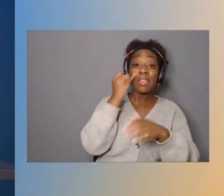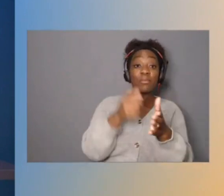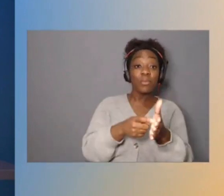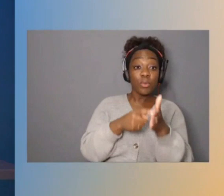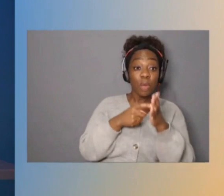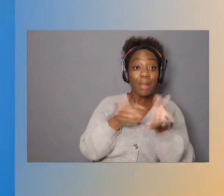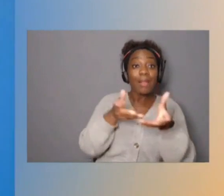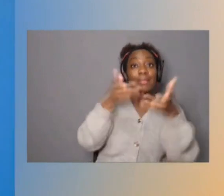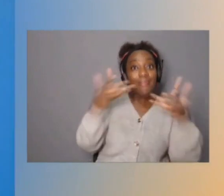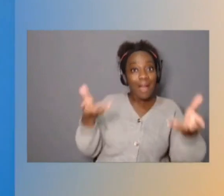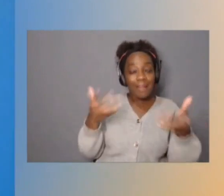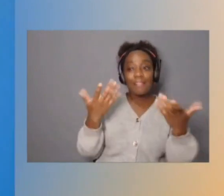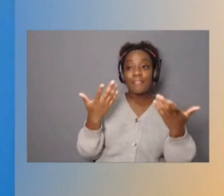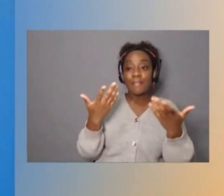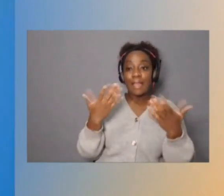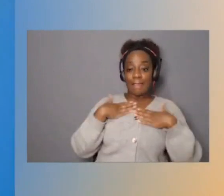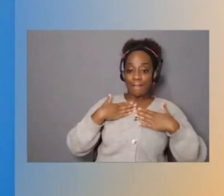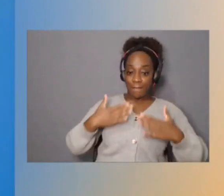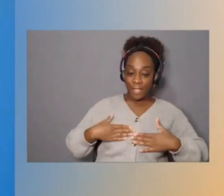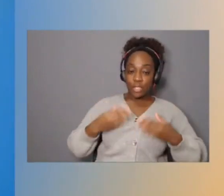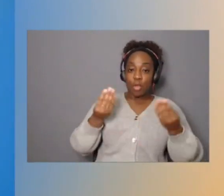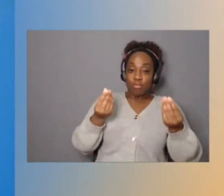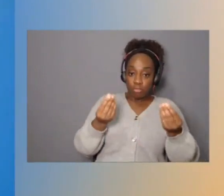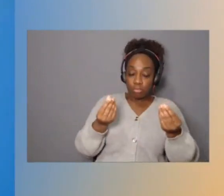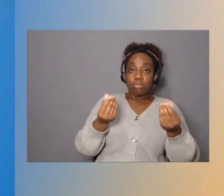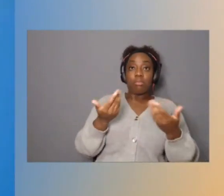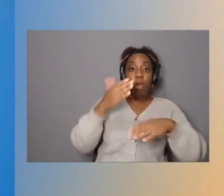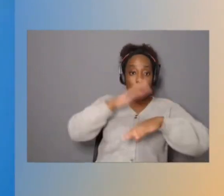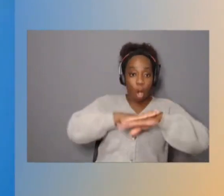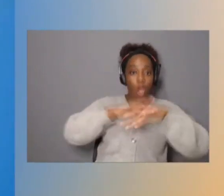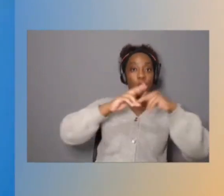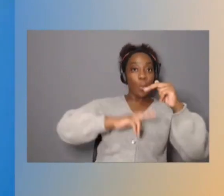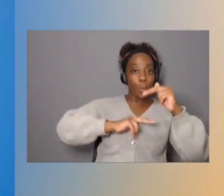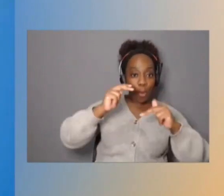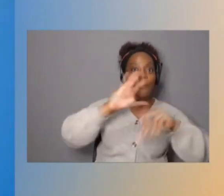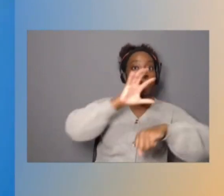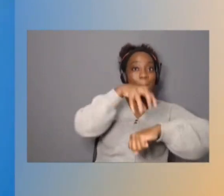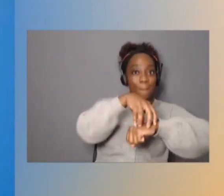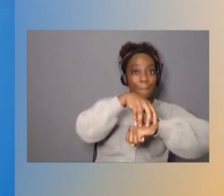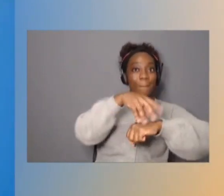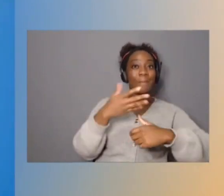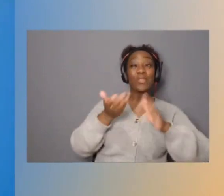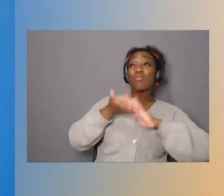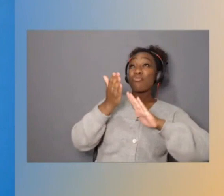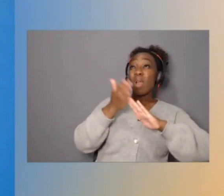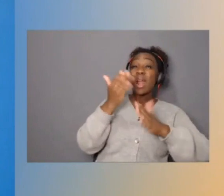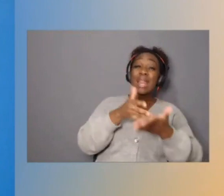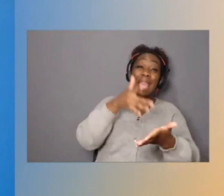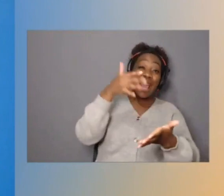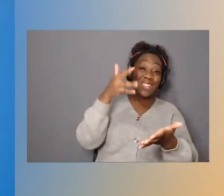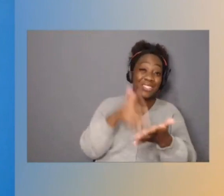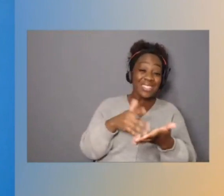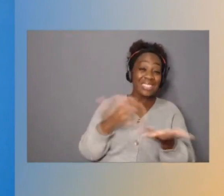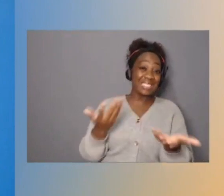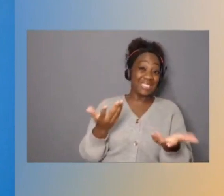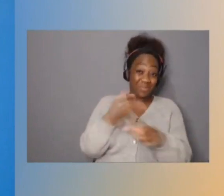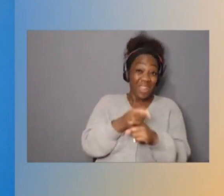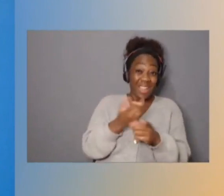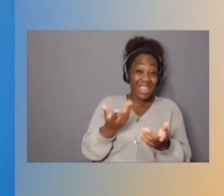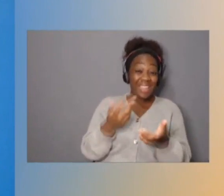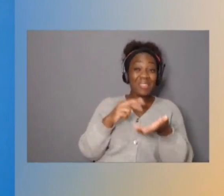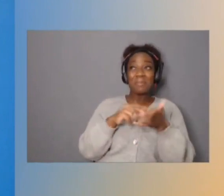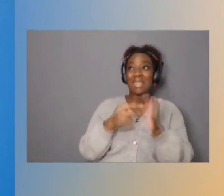physical resources in your on-premise to run occasionally, right? I mean, you max out the